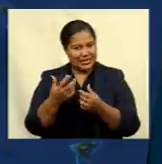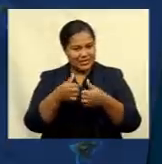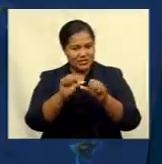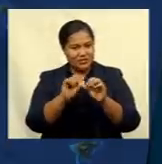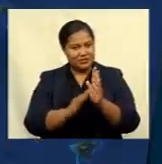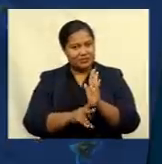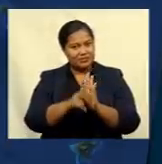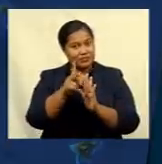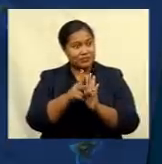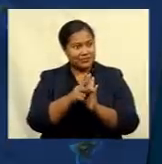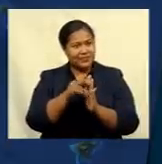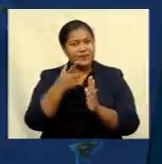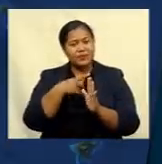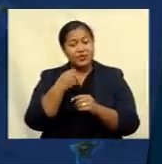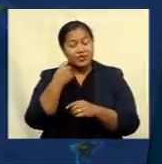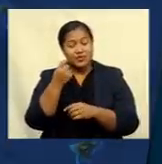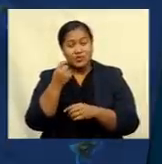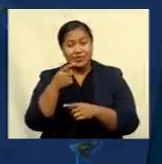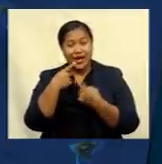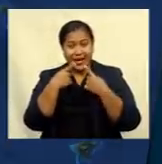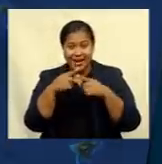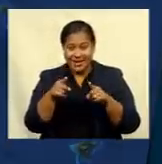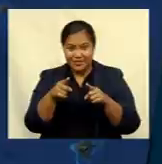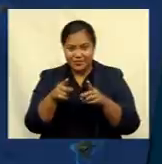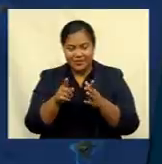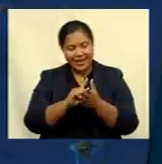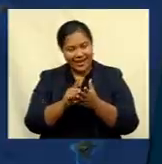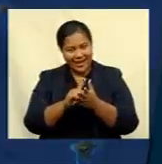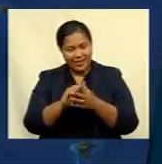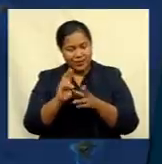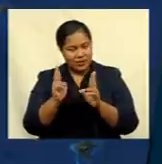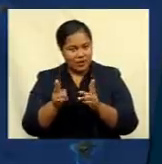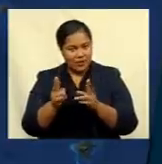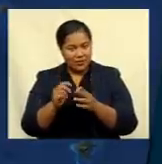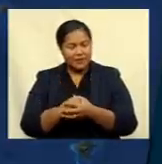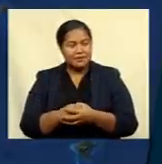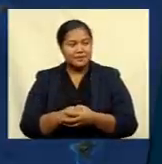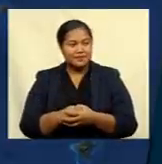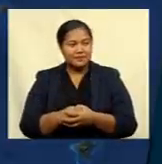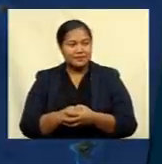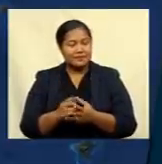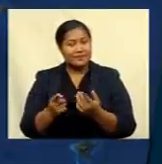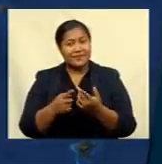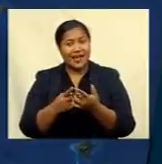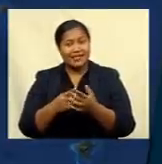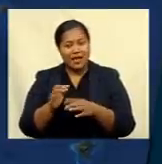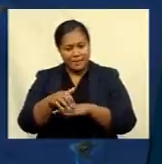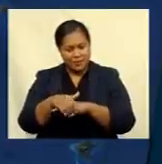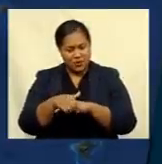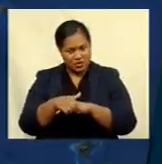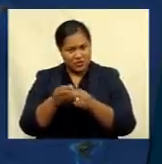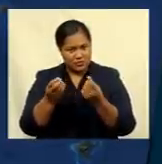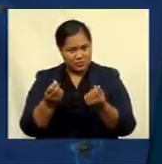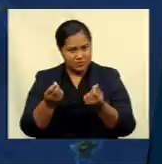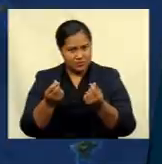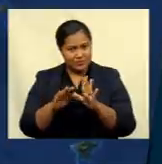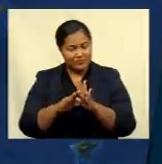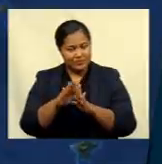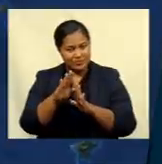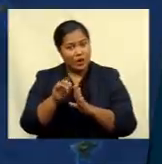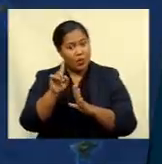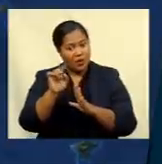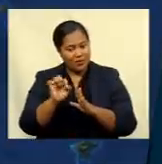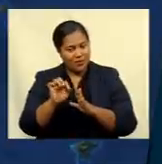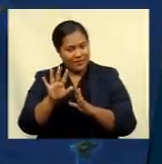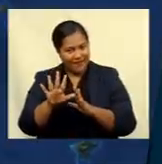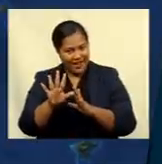of spike soon after the announcement, but later normalized to earlier levels. Elsewhere, the British pound was up 0.15%